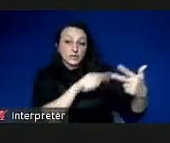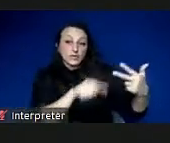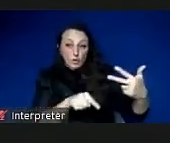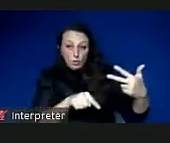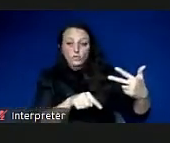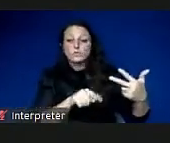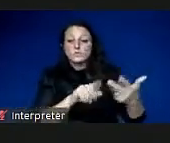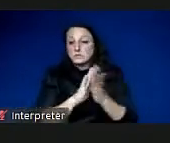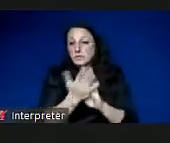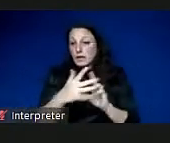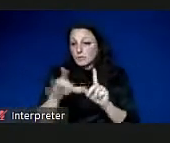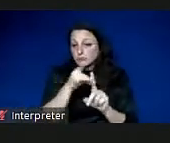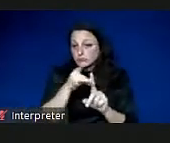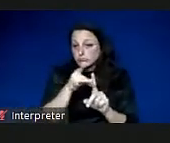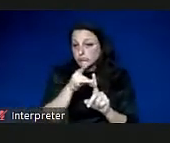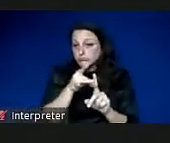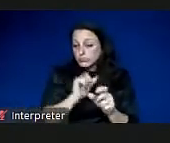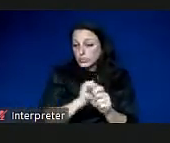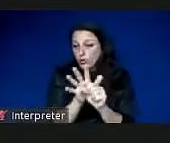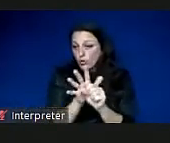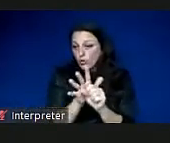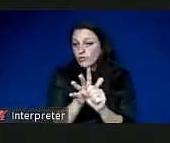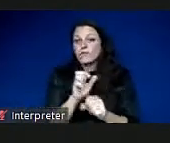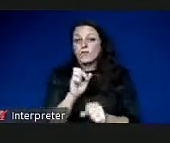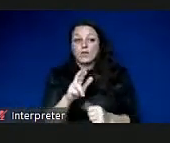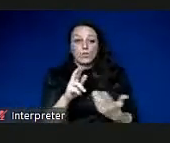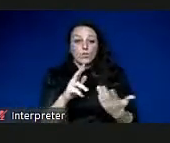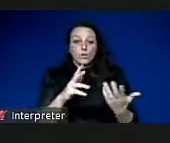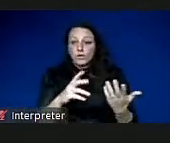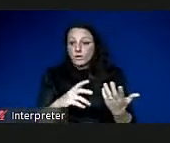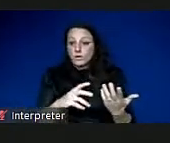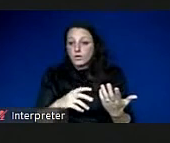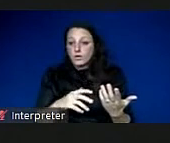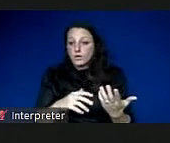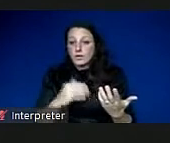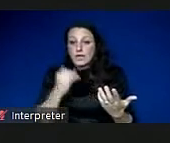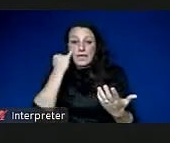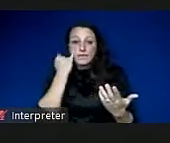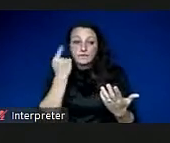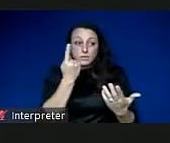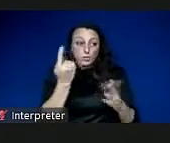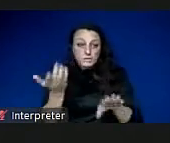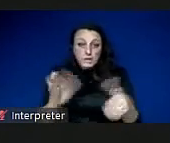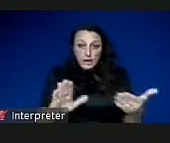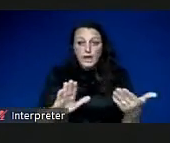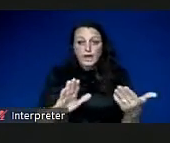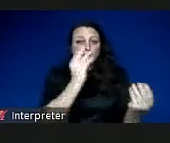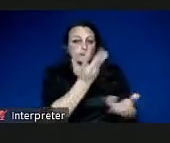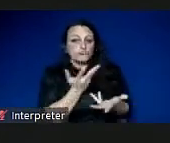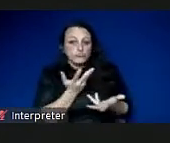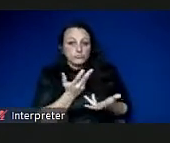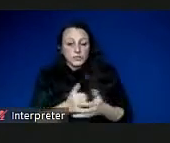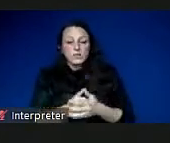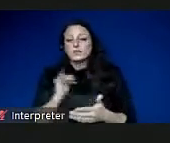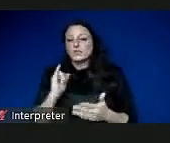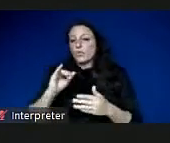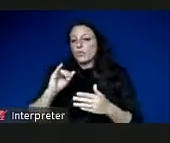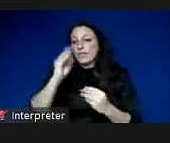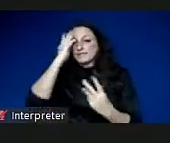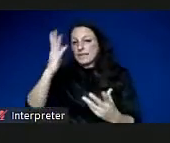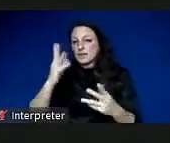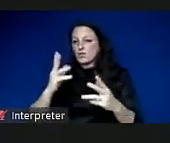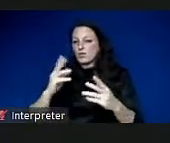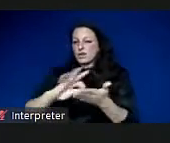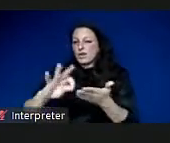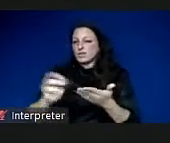cases or in certain circumstances results in deaths. So we're counting the data in slightly different ways.